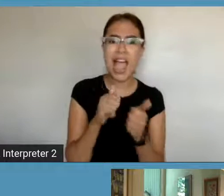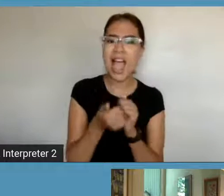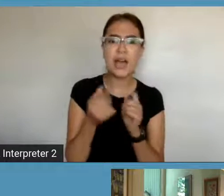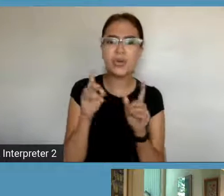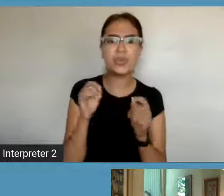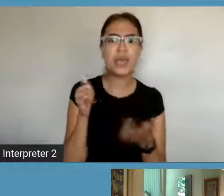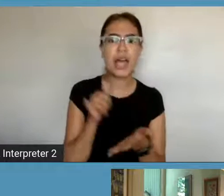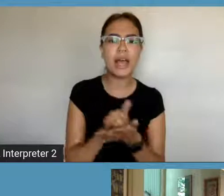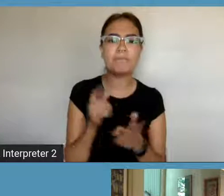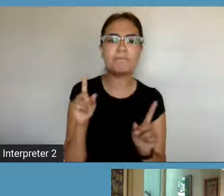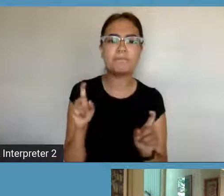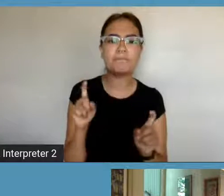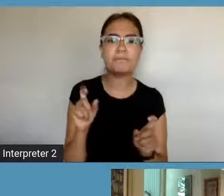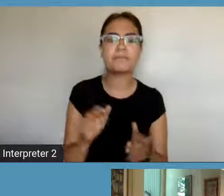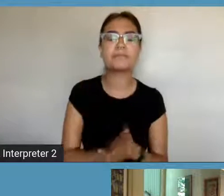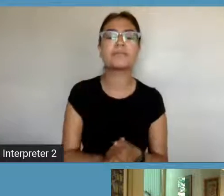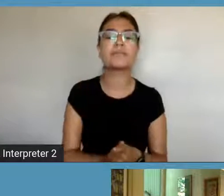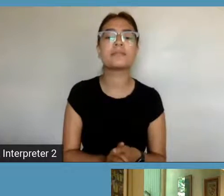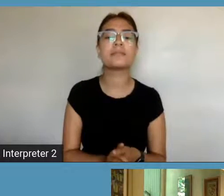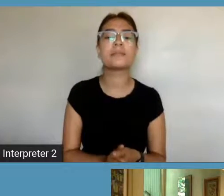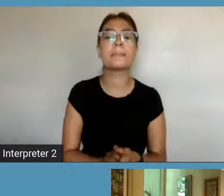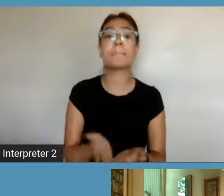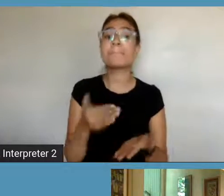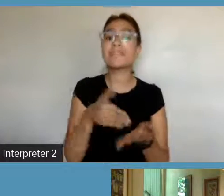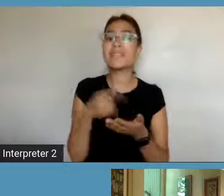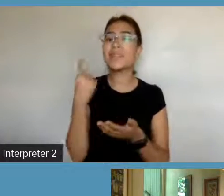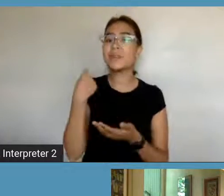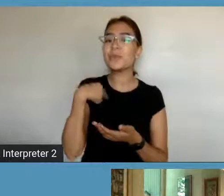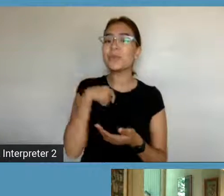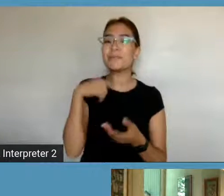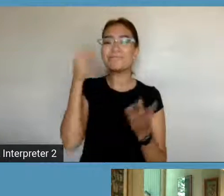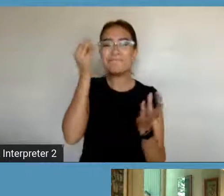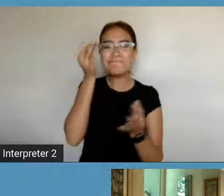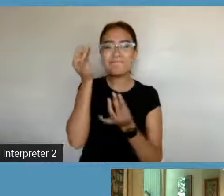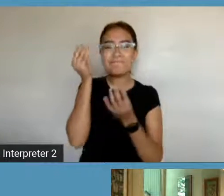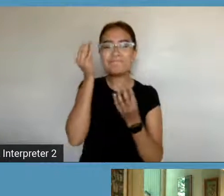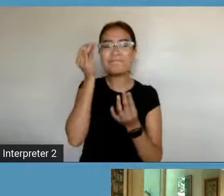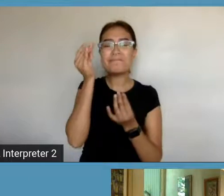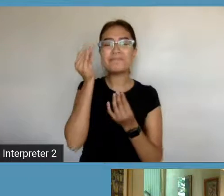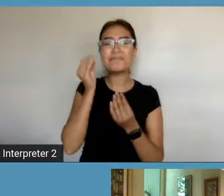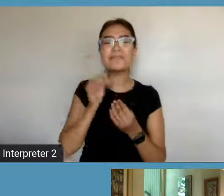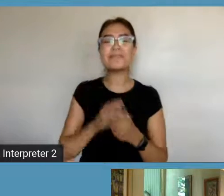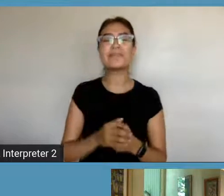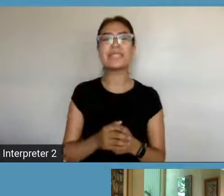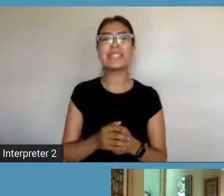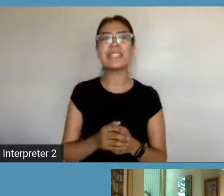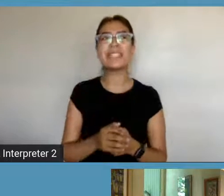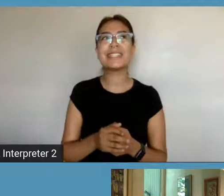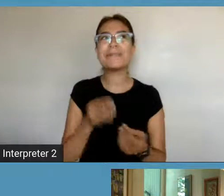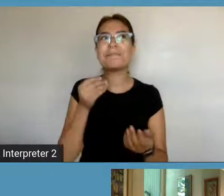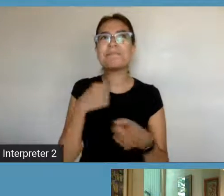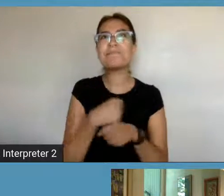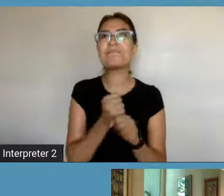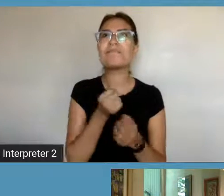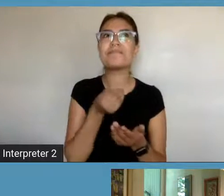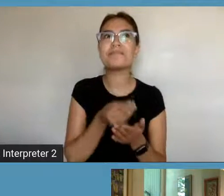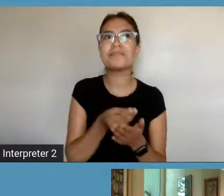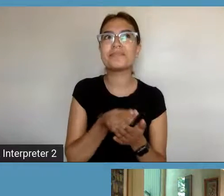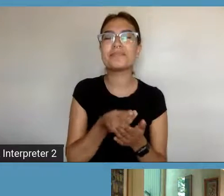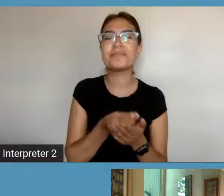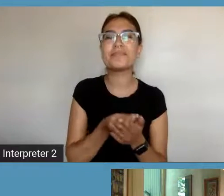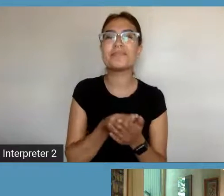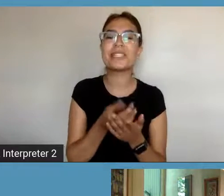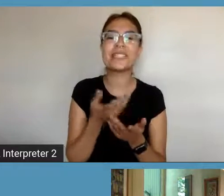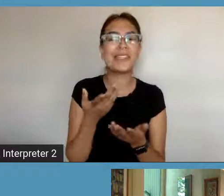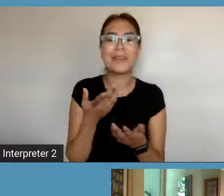Again, it is, you know, we think about in terms of monetization is it's how we keep our doors